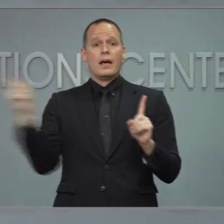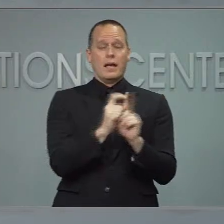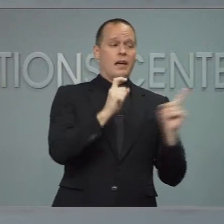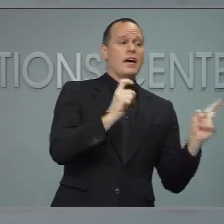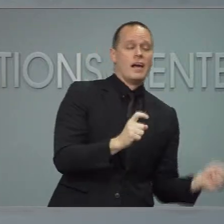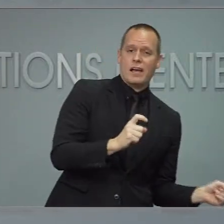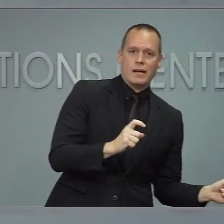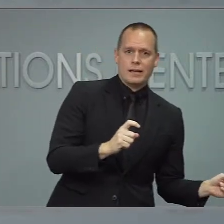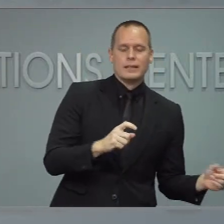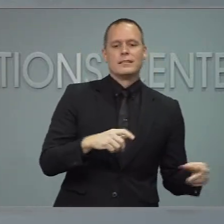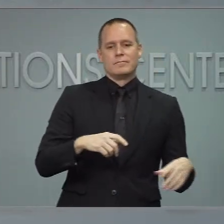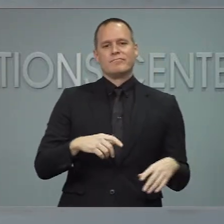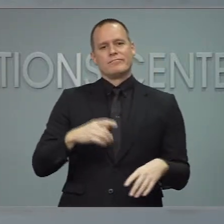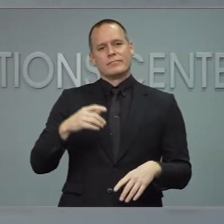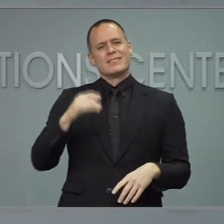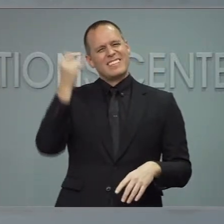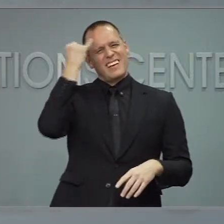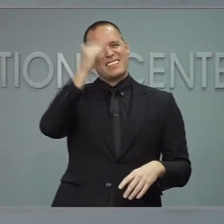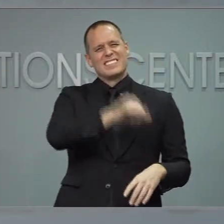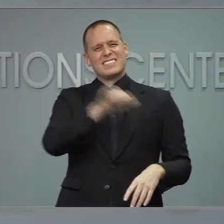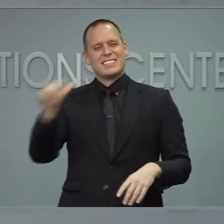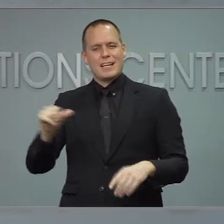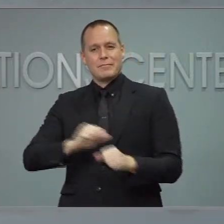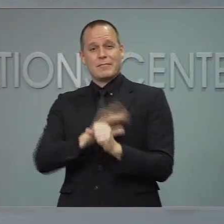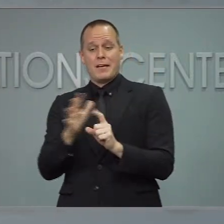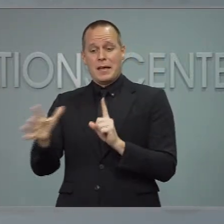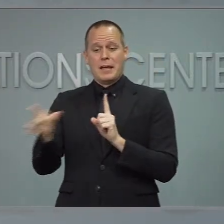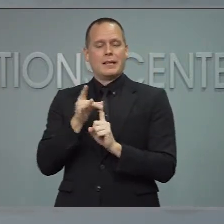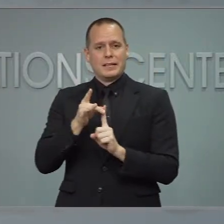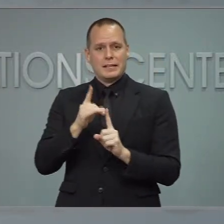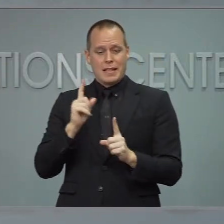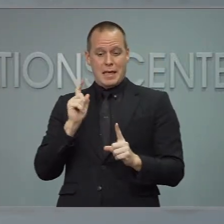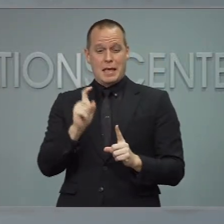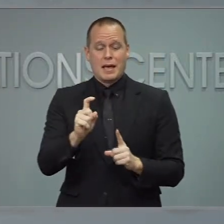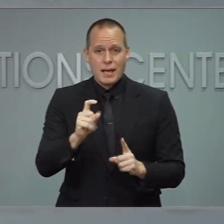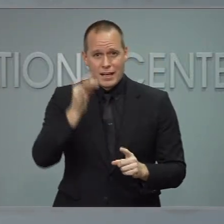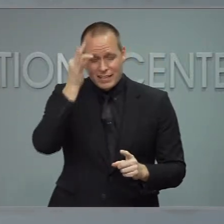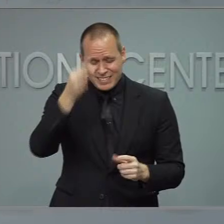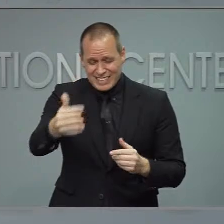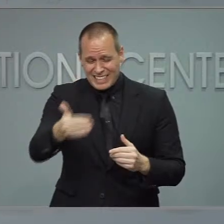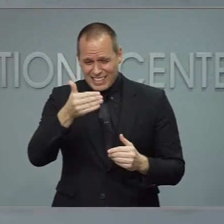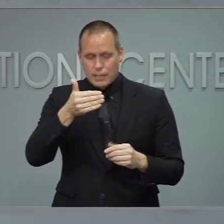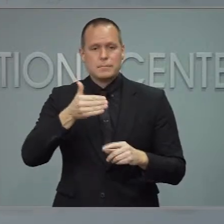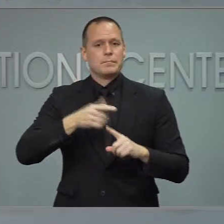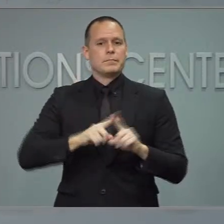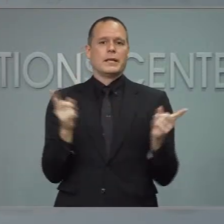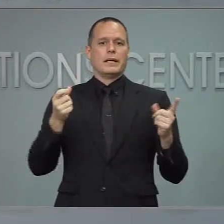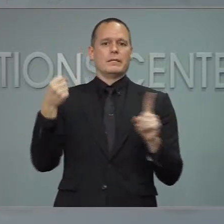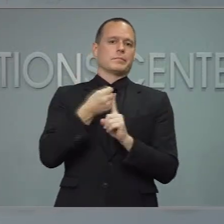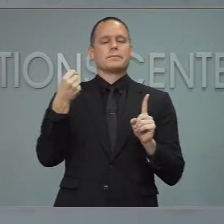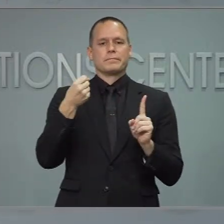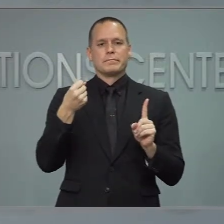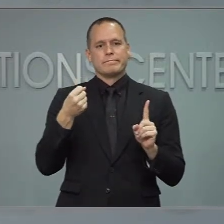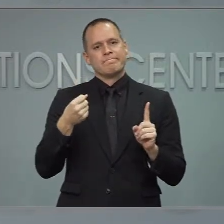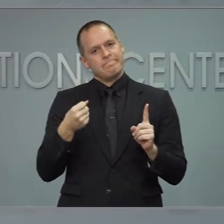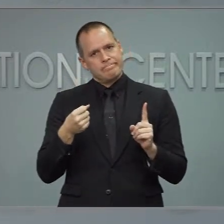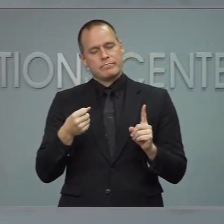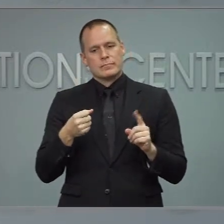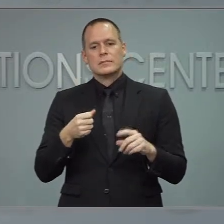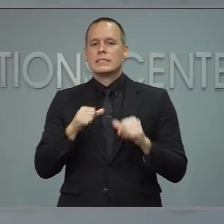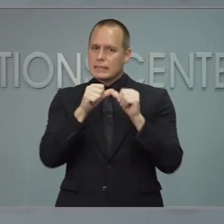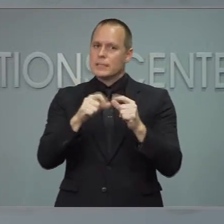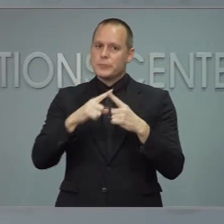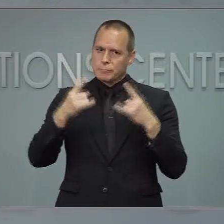responsible so that one day soon we can turn the corner on this pandemic. Tomorrow I'll visit the